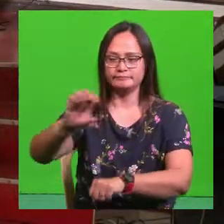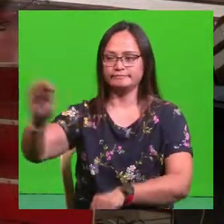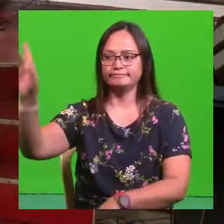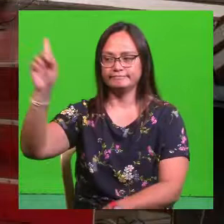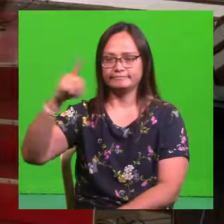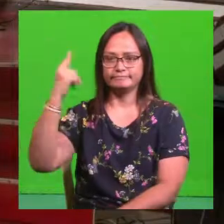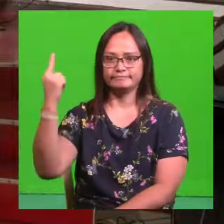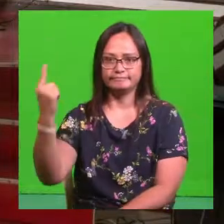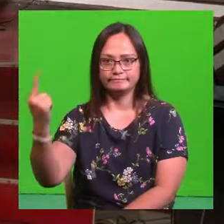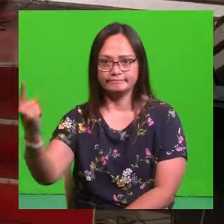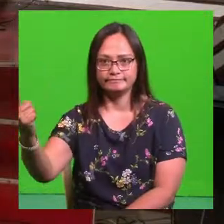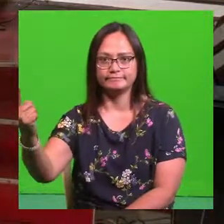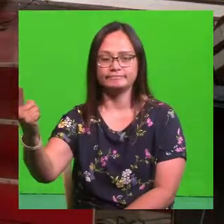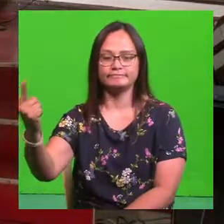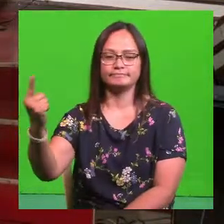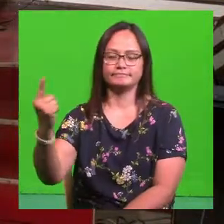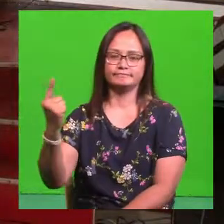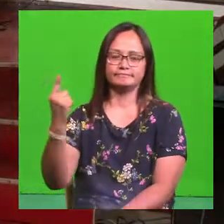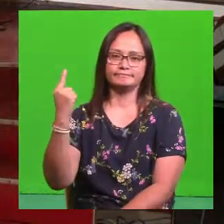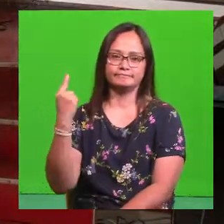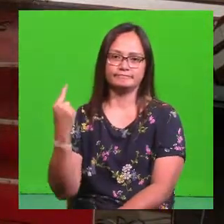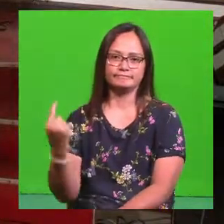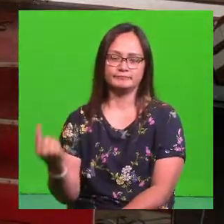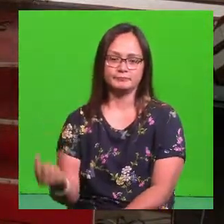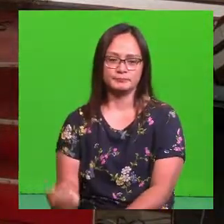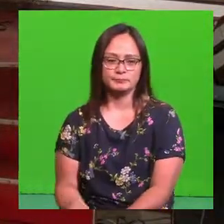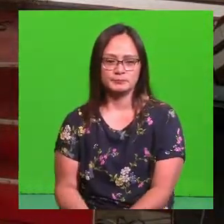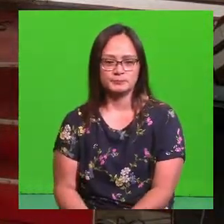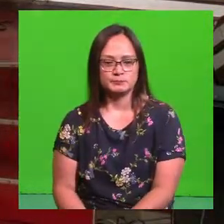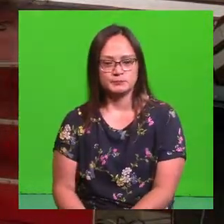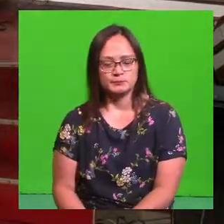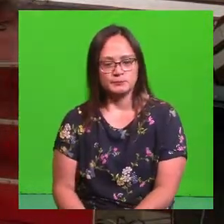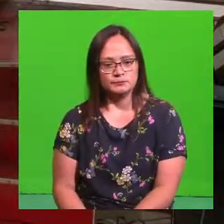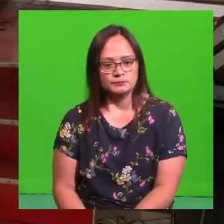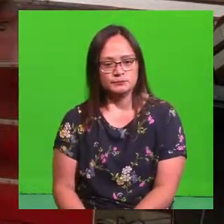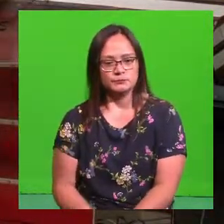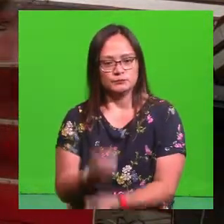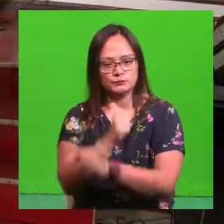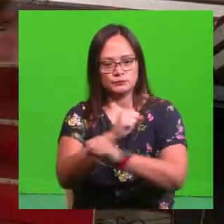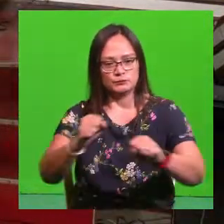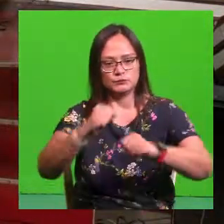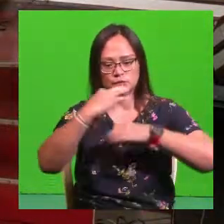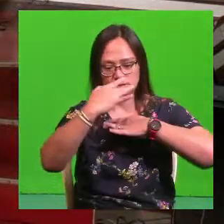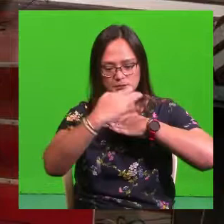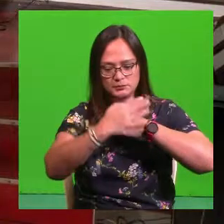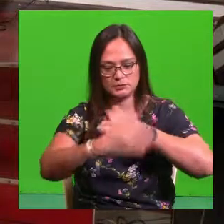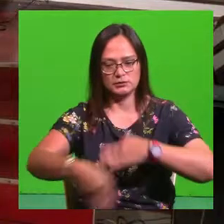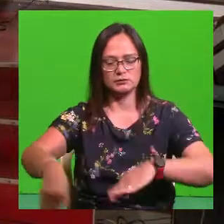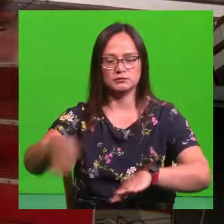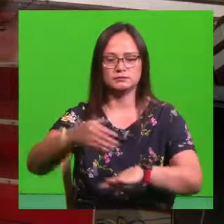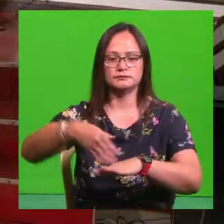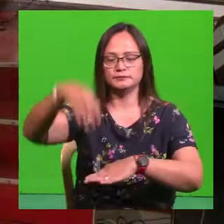crucified one. Come on. Saved by the blood of